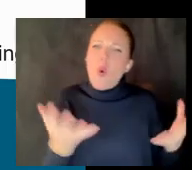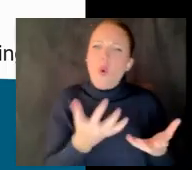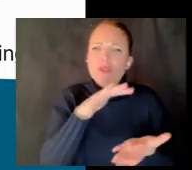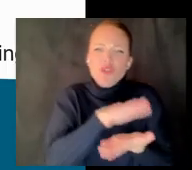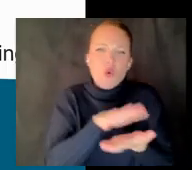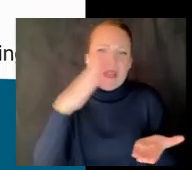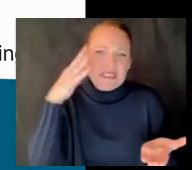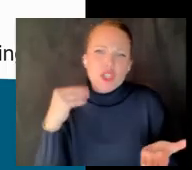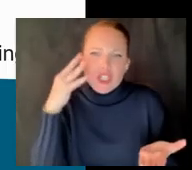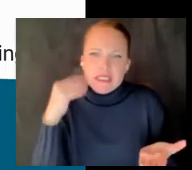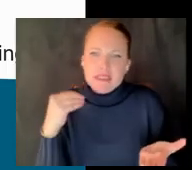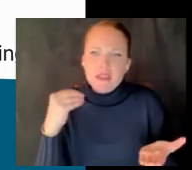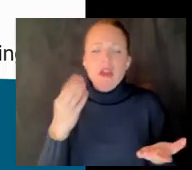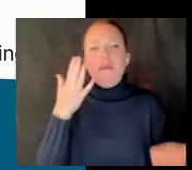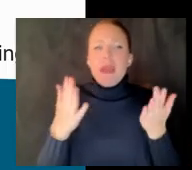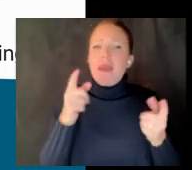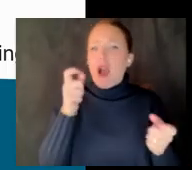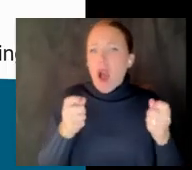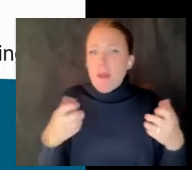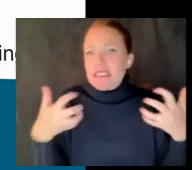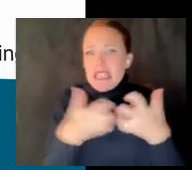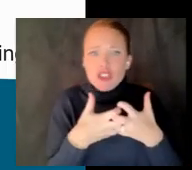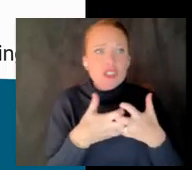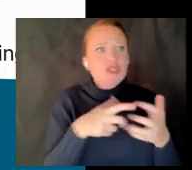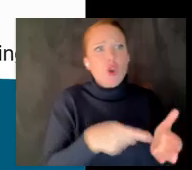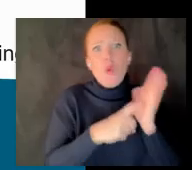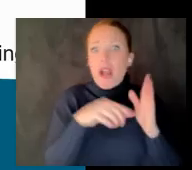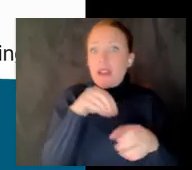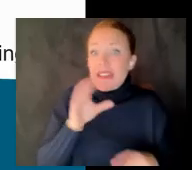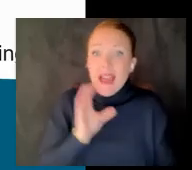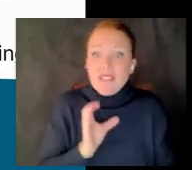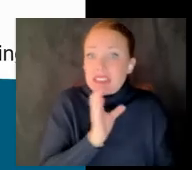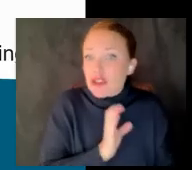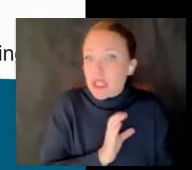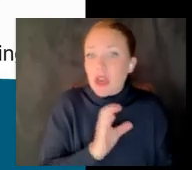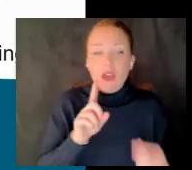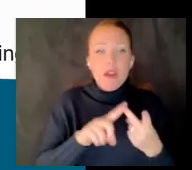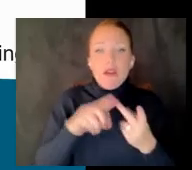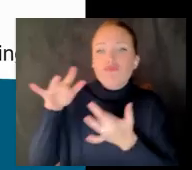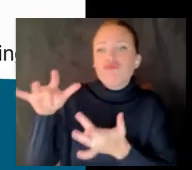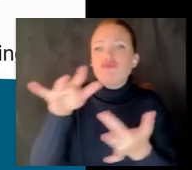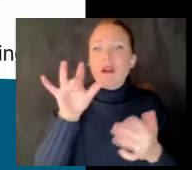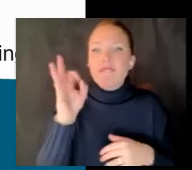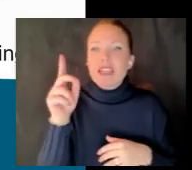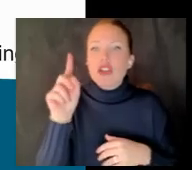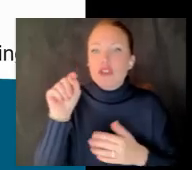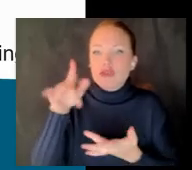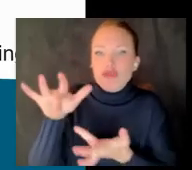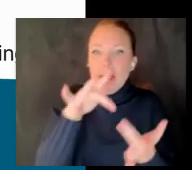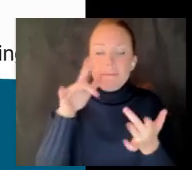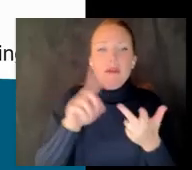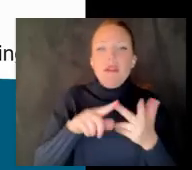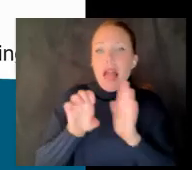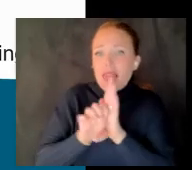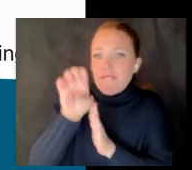to consider accommodations that a student may require in settings such as cafeteria, field trips, the elevator, elective